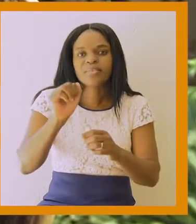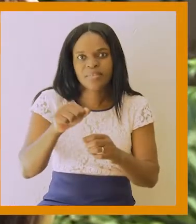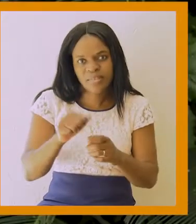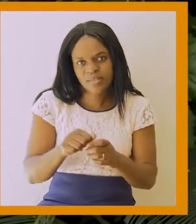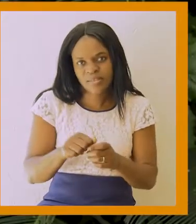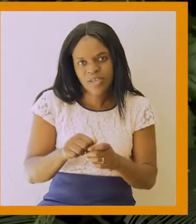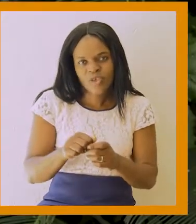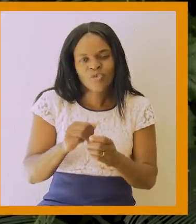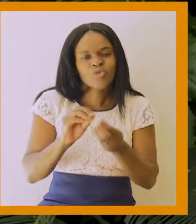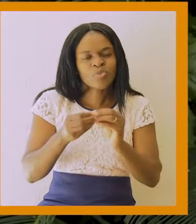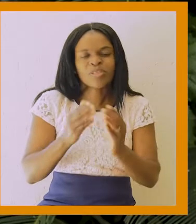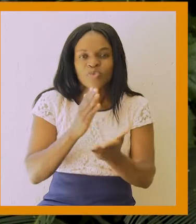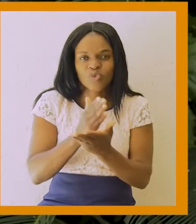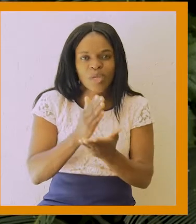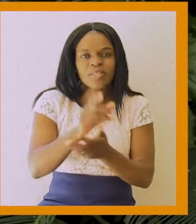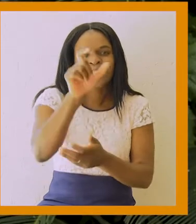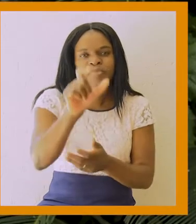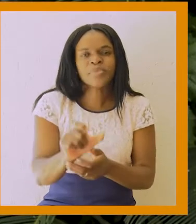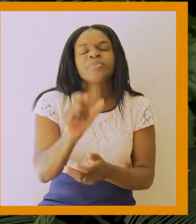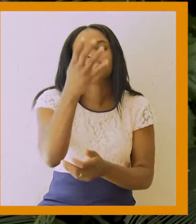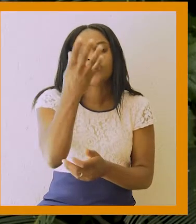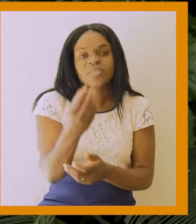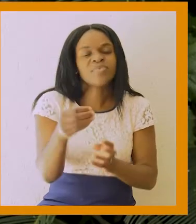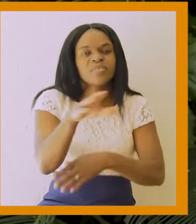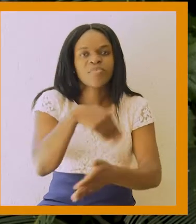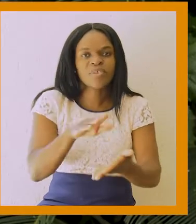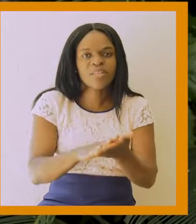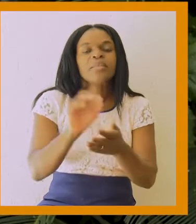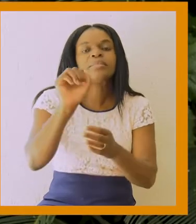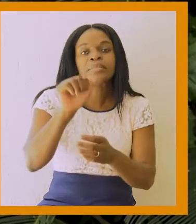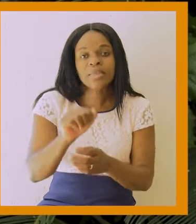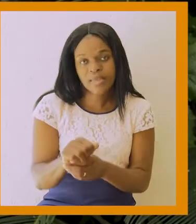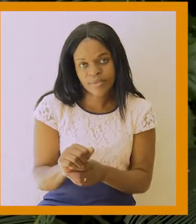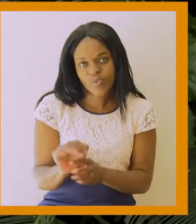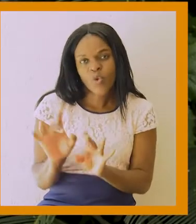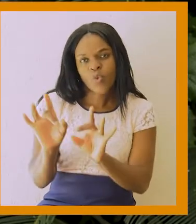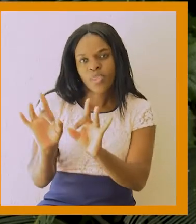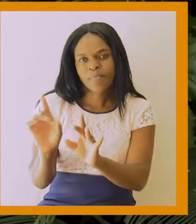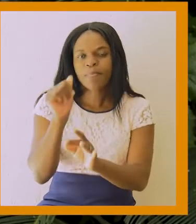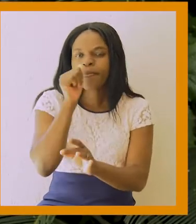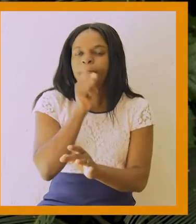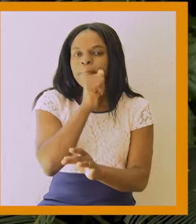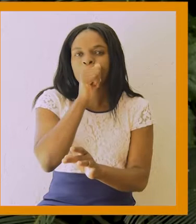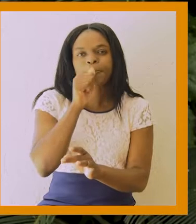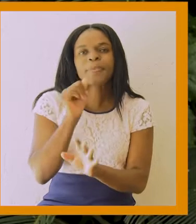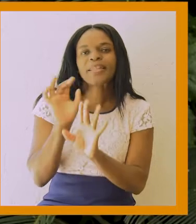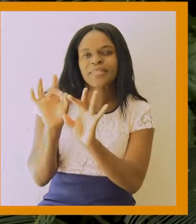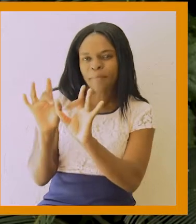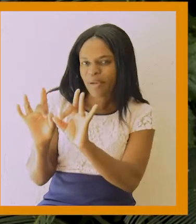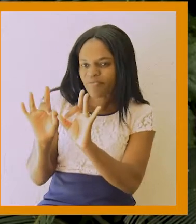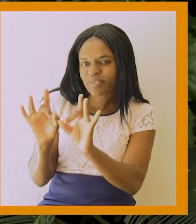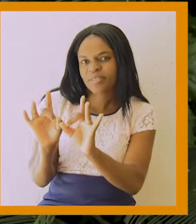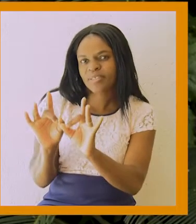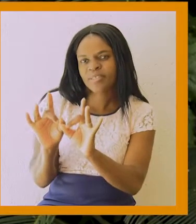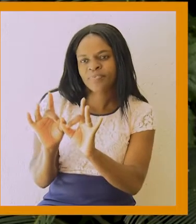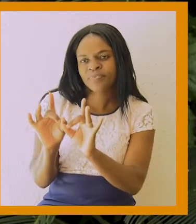that it is holistic. Mm-hmm. And we also respect privacy and confidentiality when we offer this